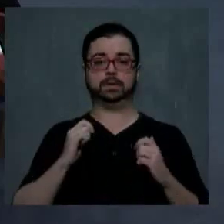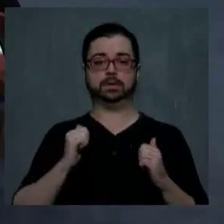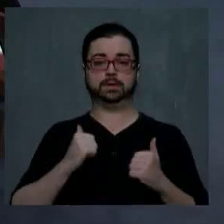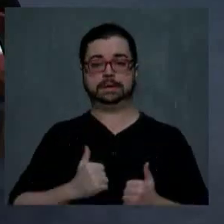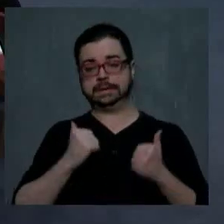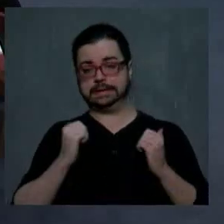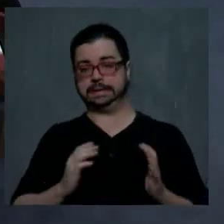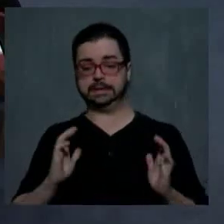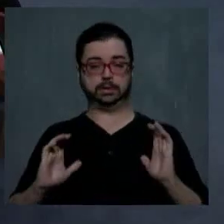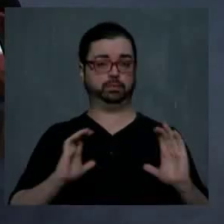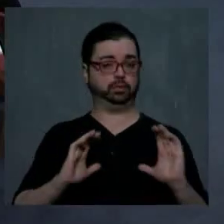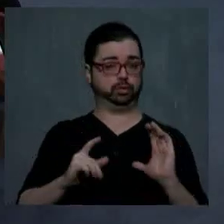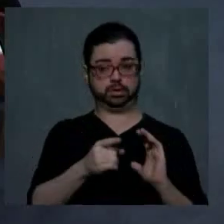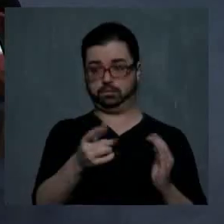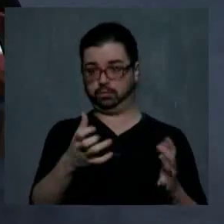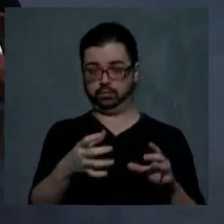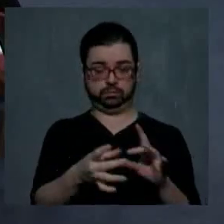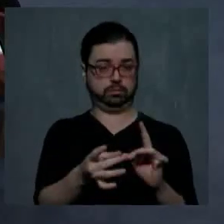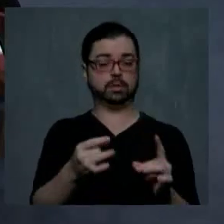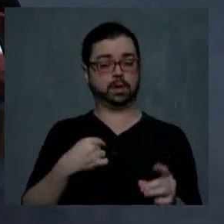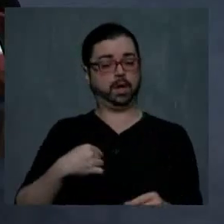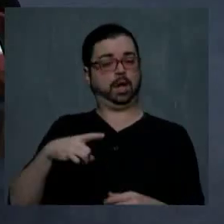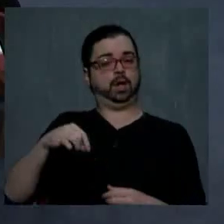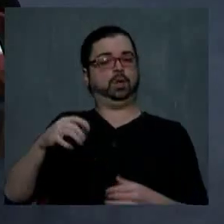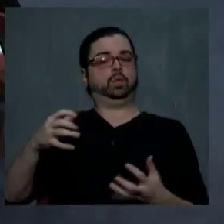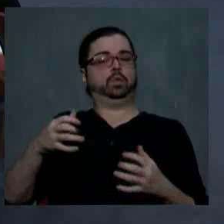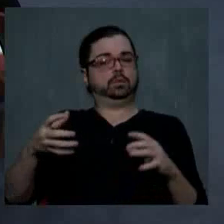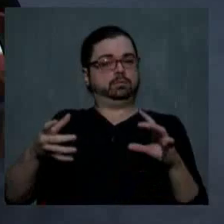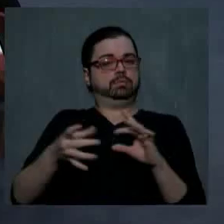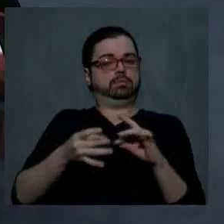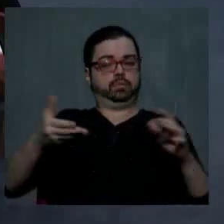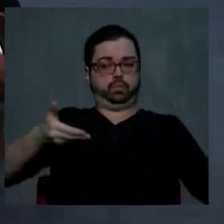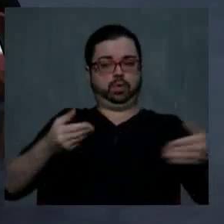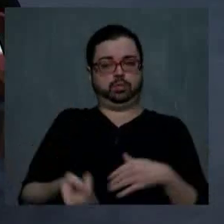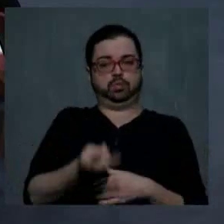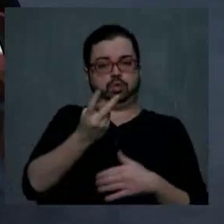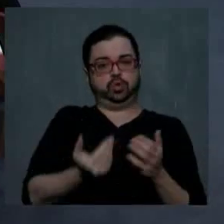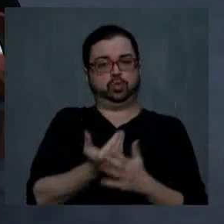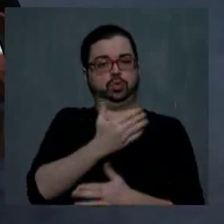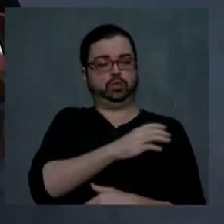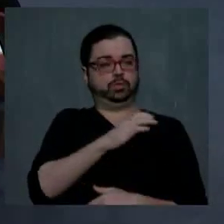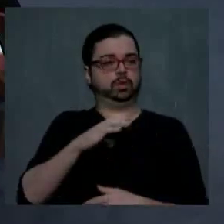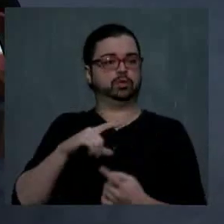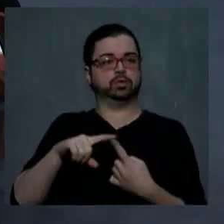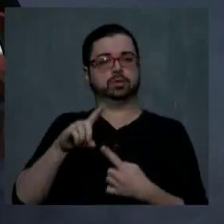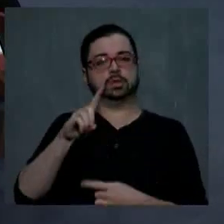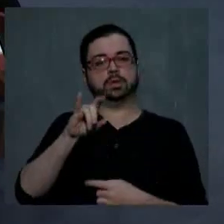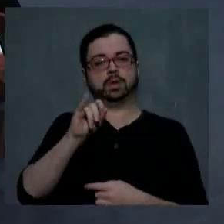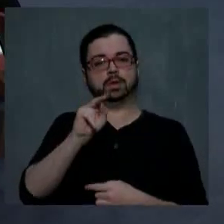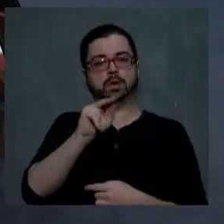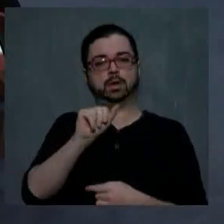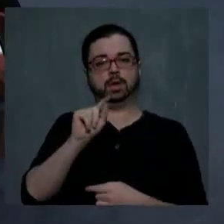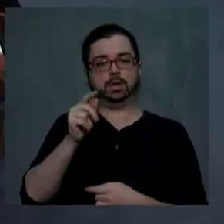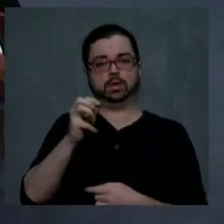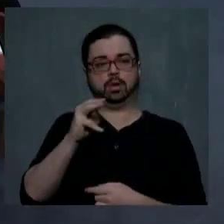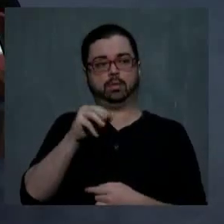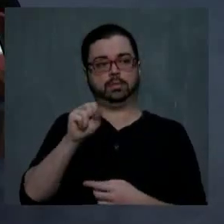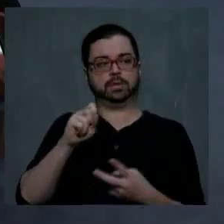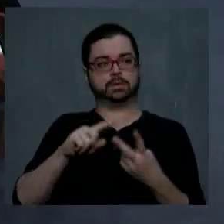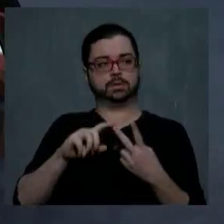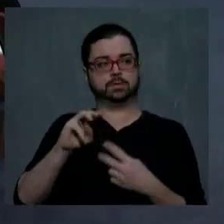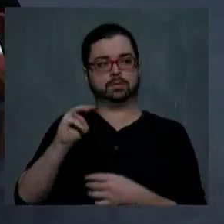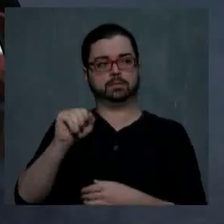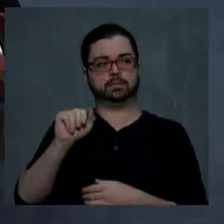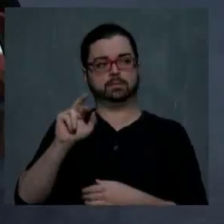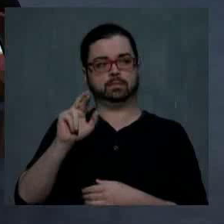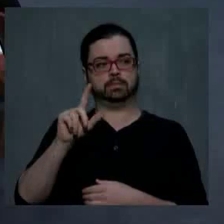say anything, I do want to take the time to welcome our two new commissioners, Diana Thomas and Marlon Haynes. Welcome aboard, and